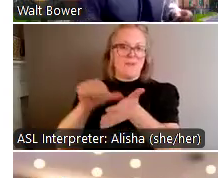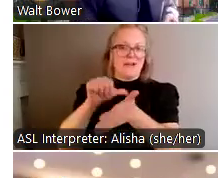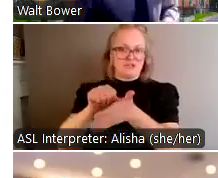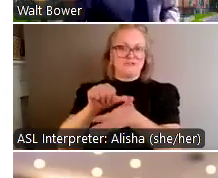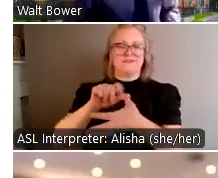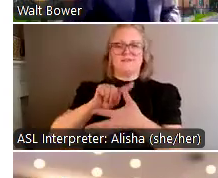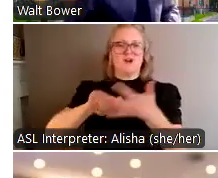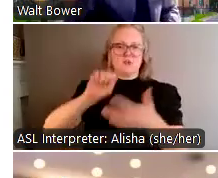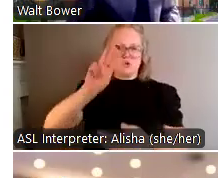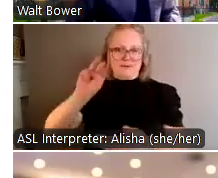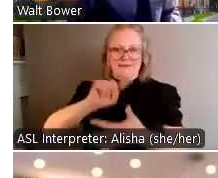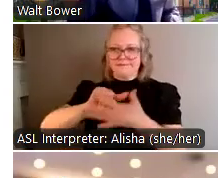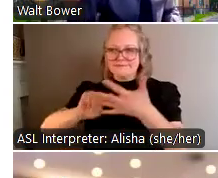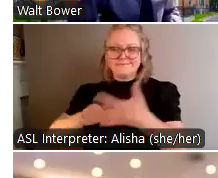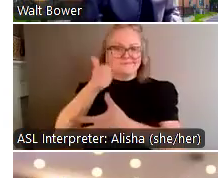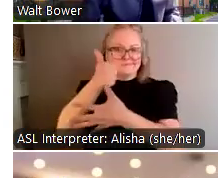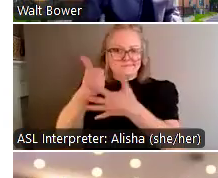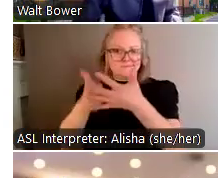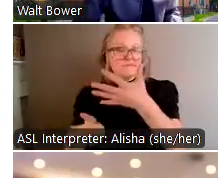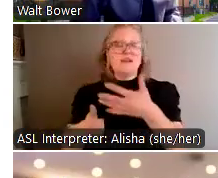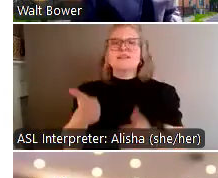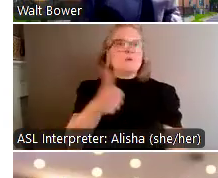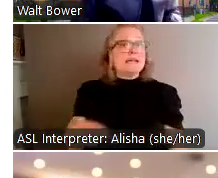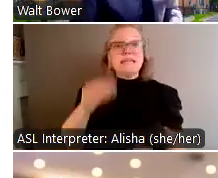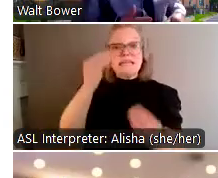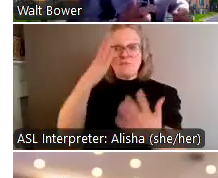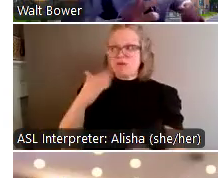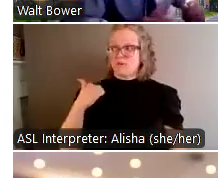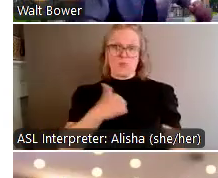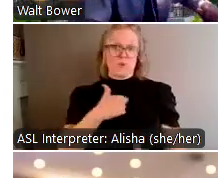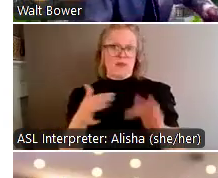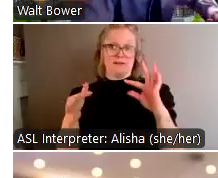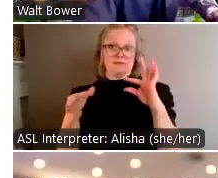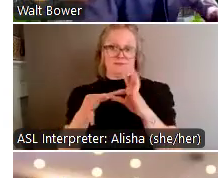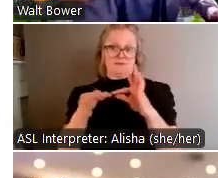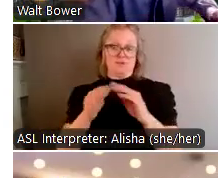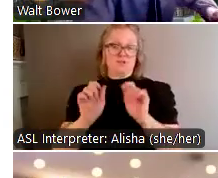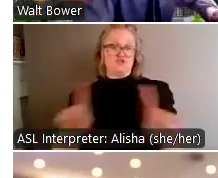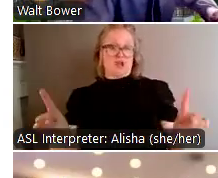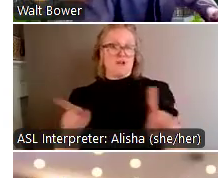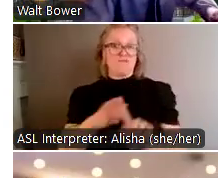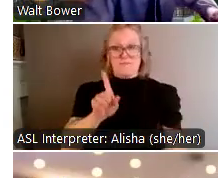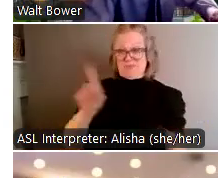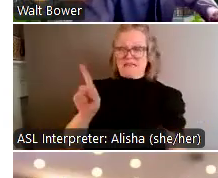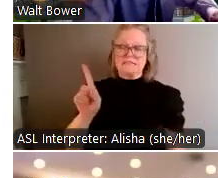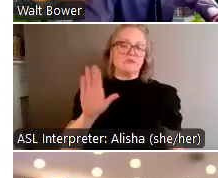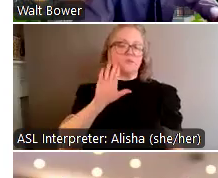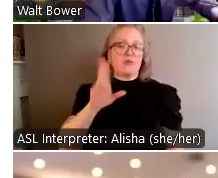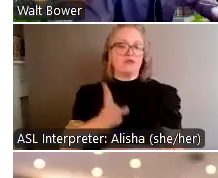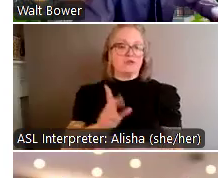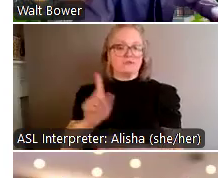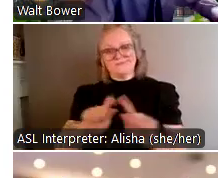And like I said, any information we share through those channels. So I will share